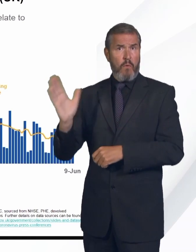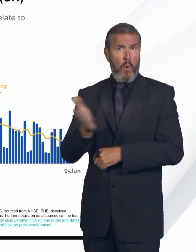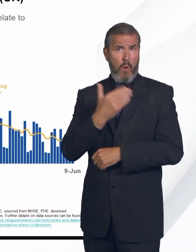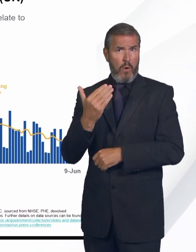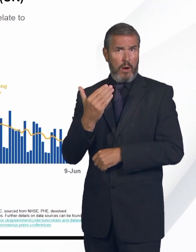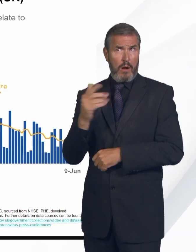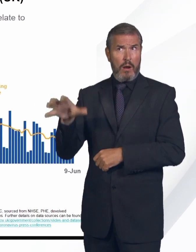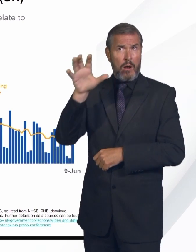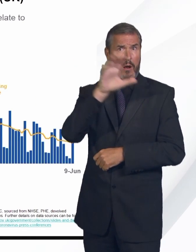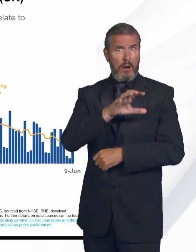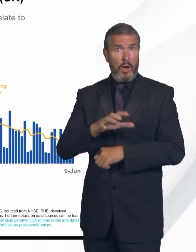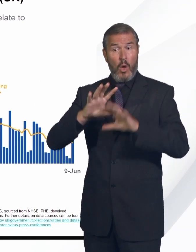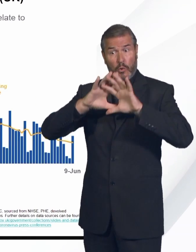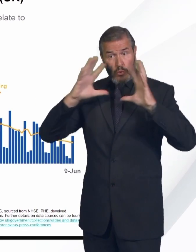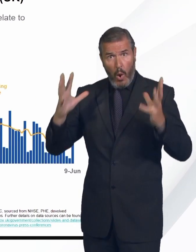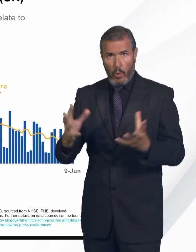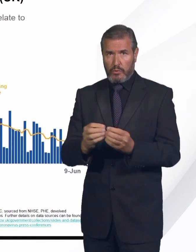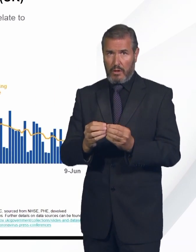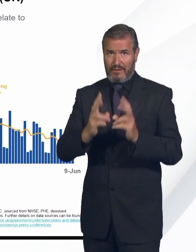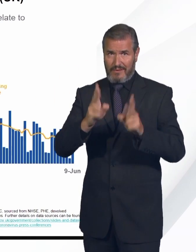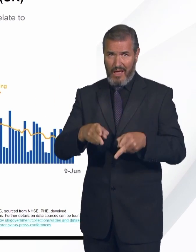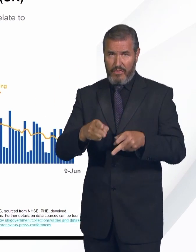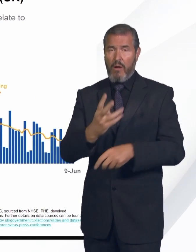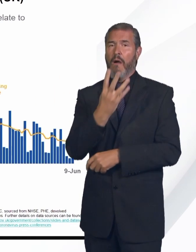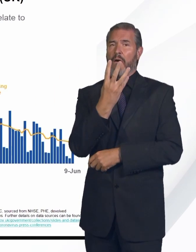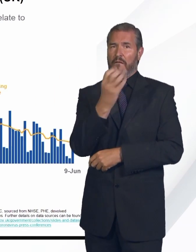settings, the total number of deaths now stands at